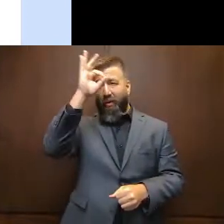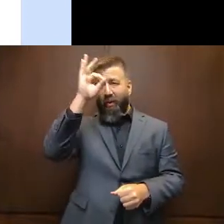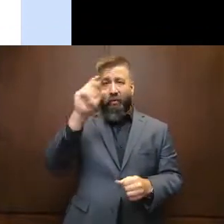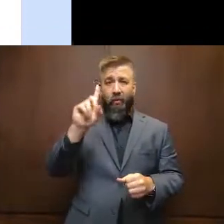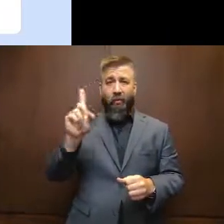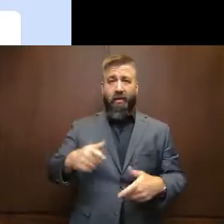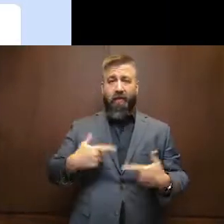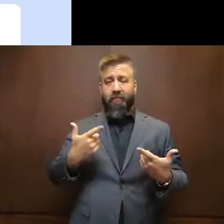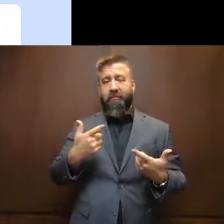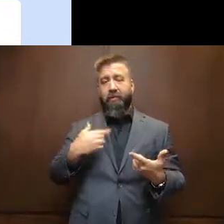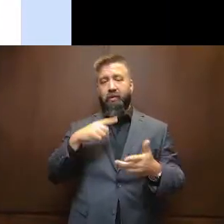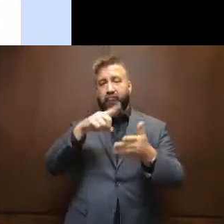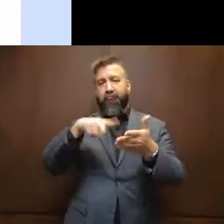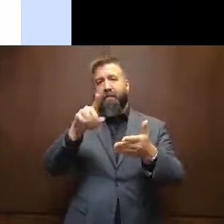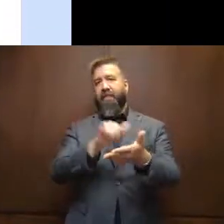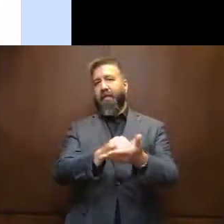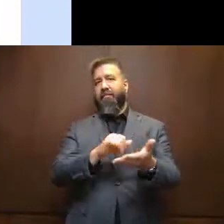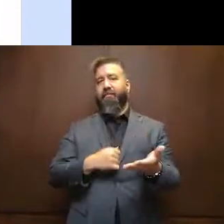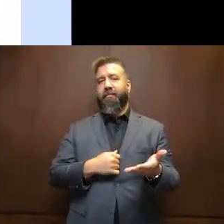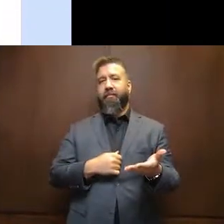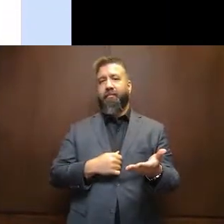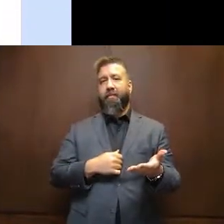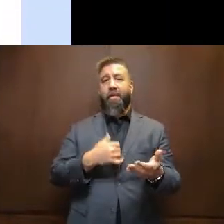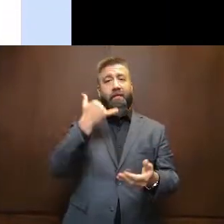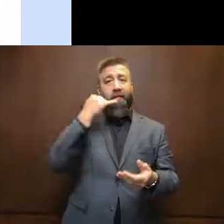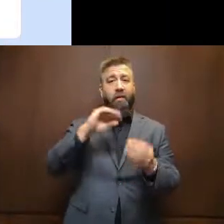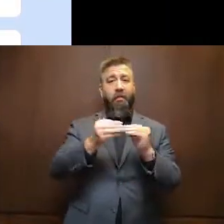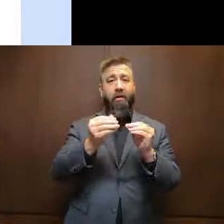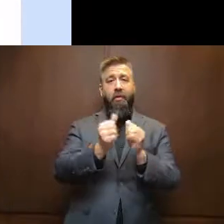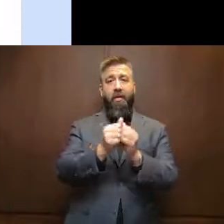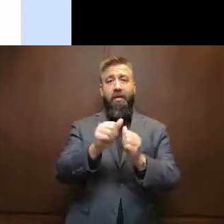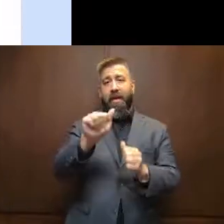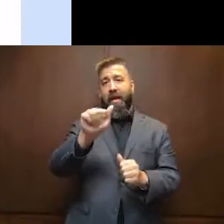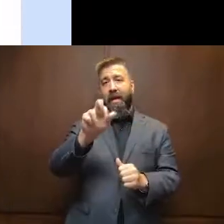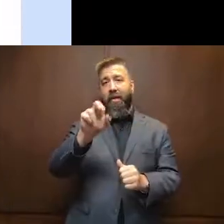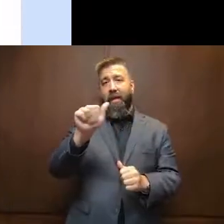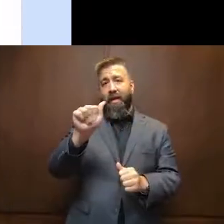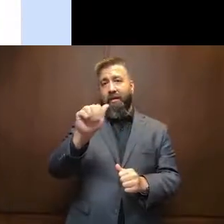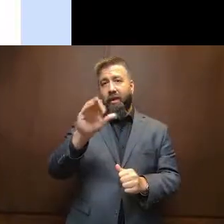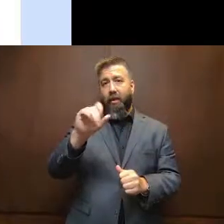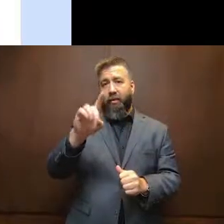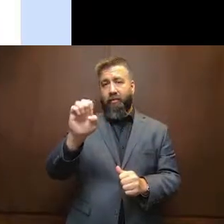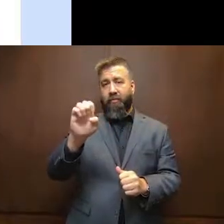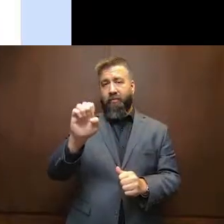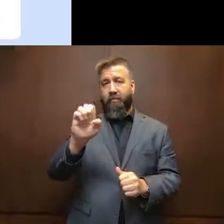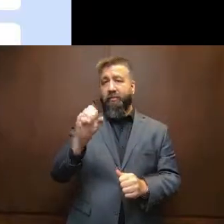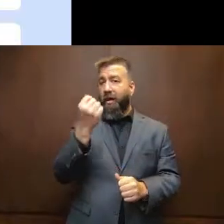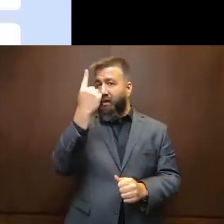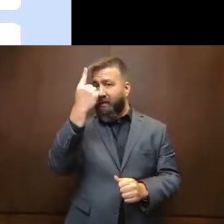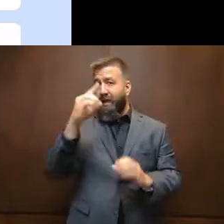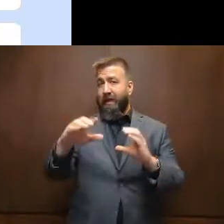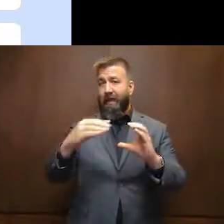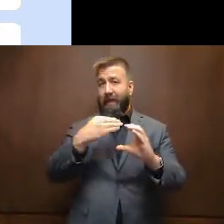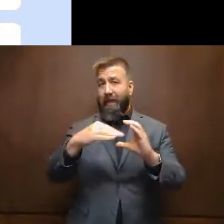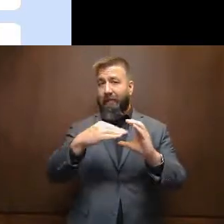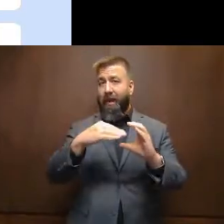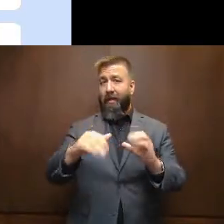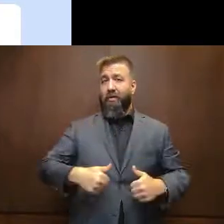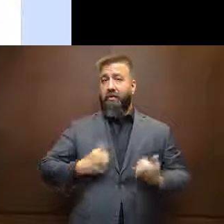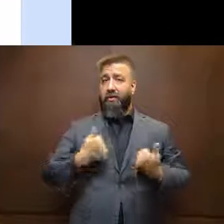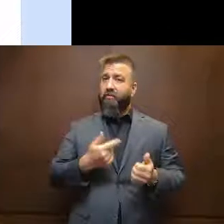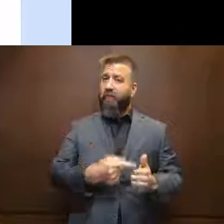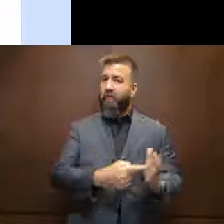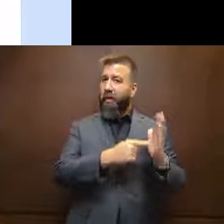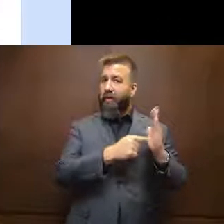check that box as well. Your phone number with area code. Again, an email address is required. Your date of